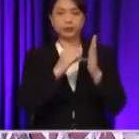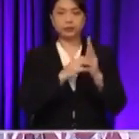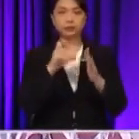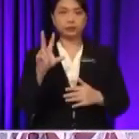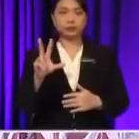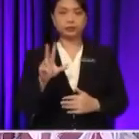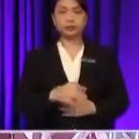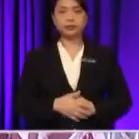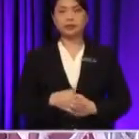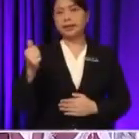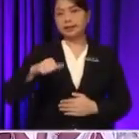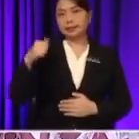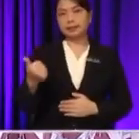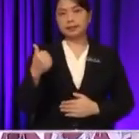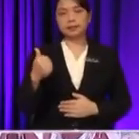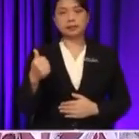have another volunteer?